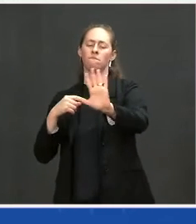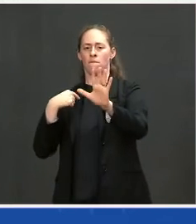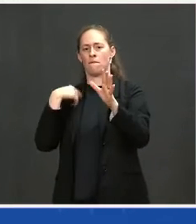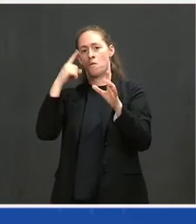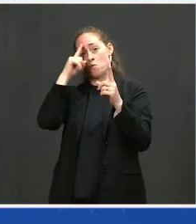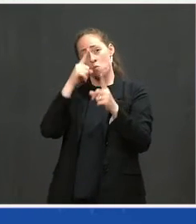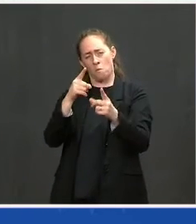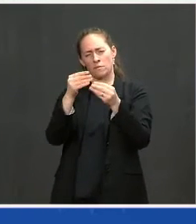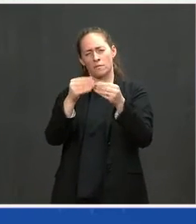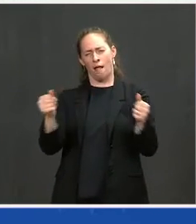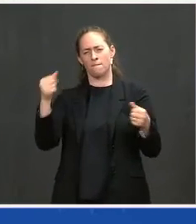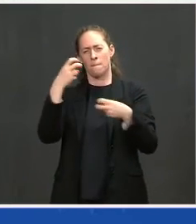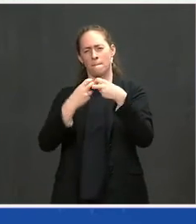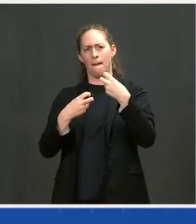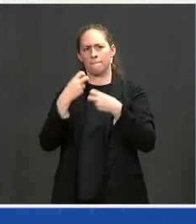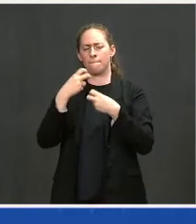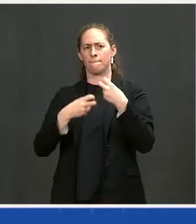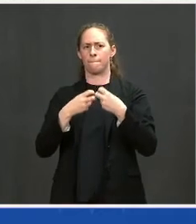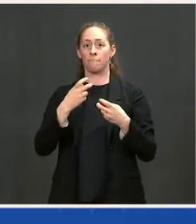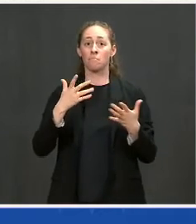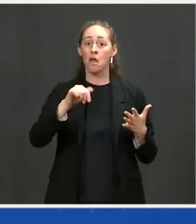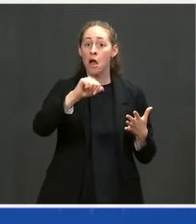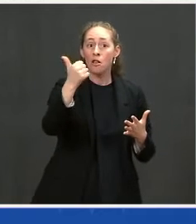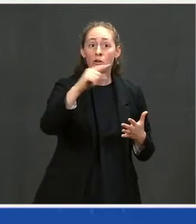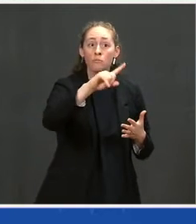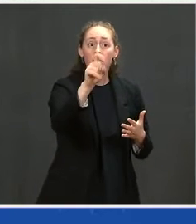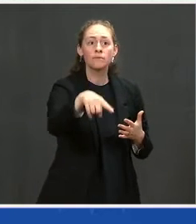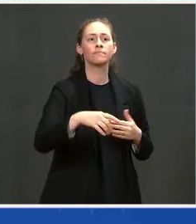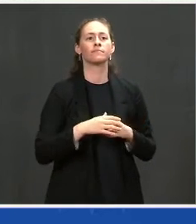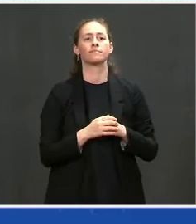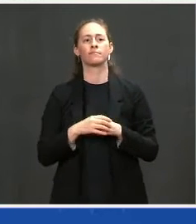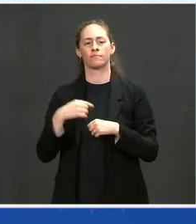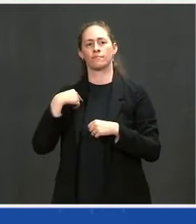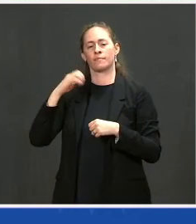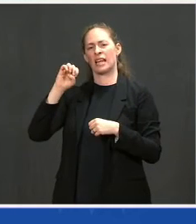Okay, how about Yamiche?